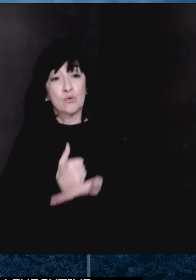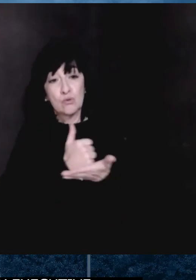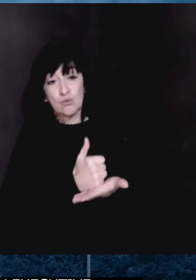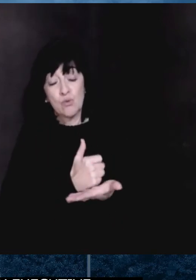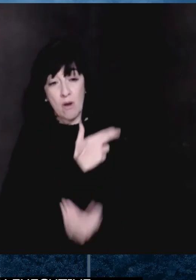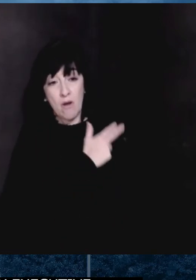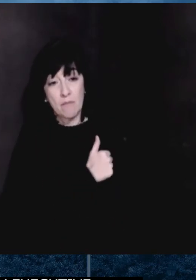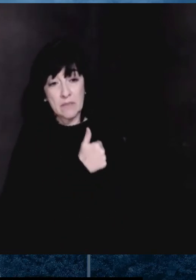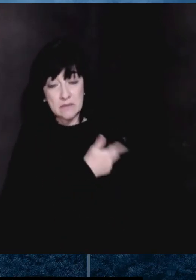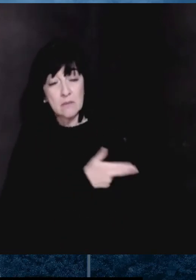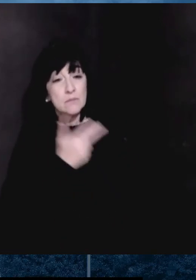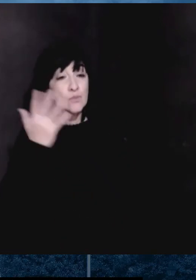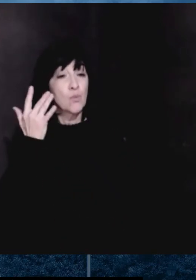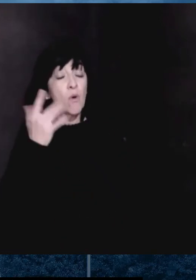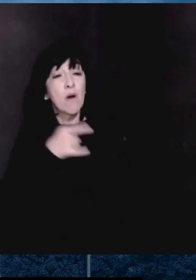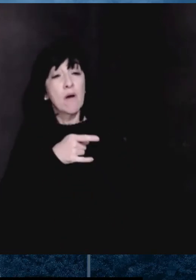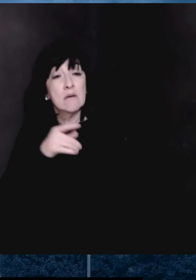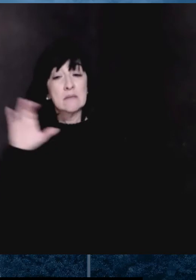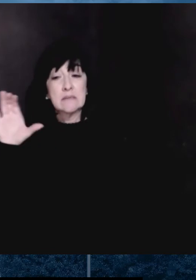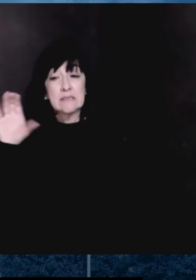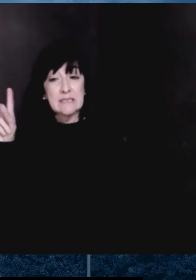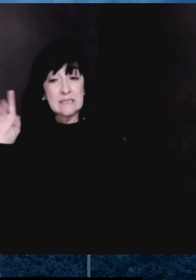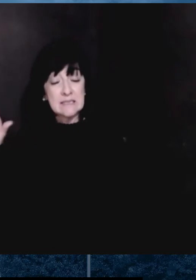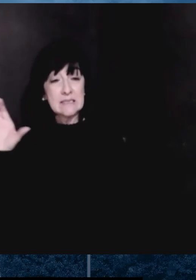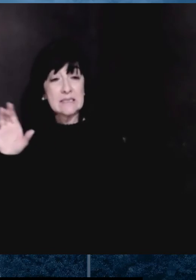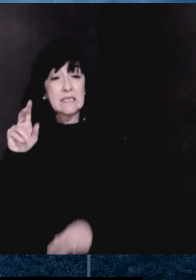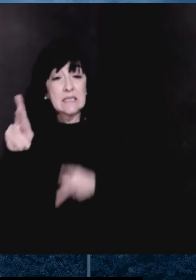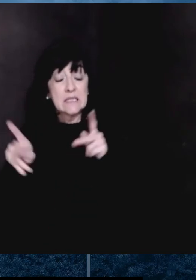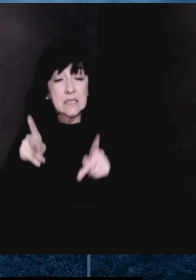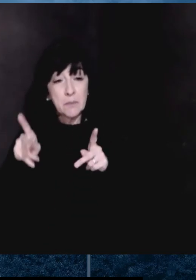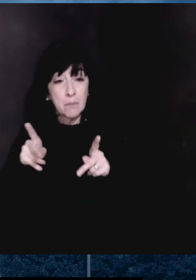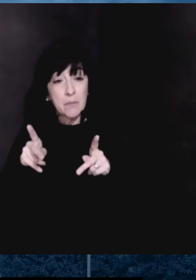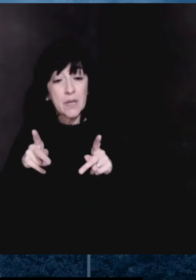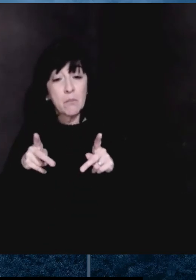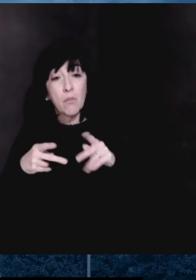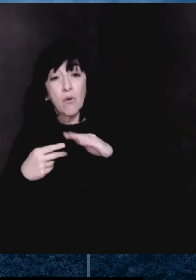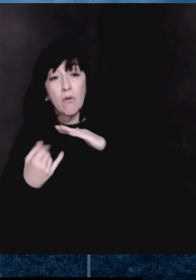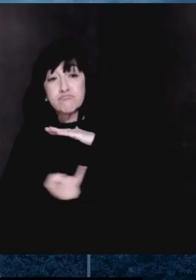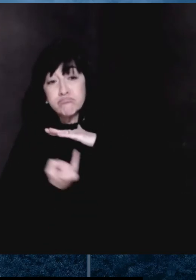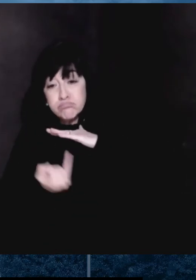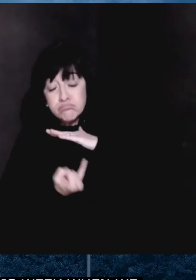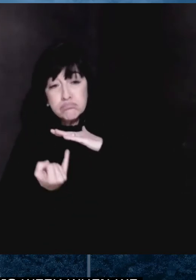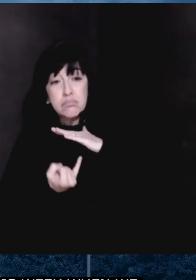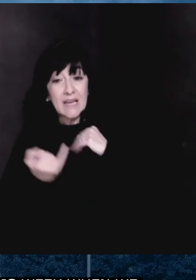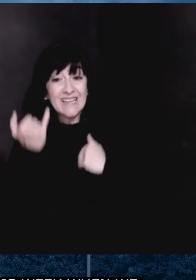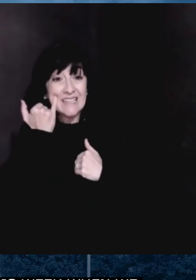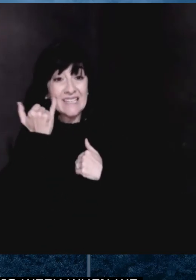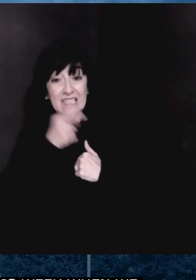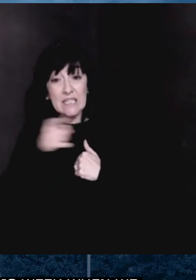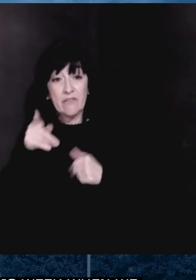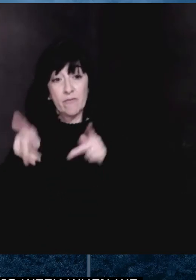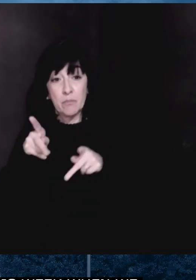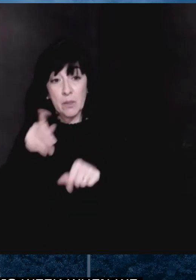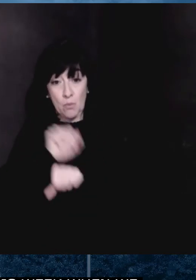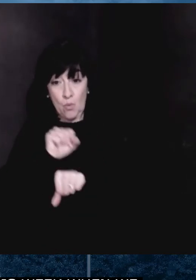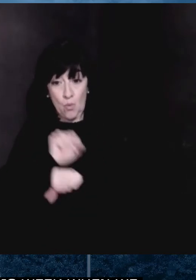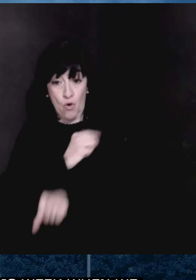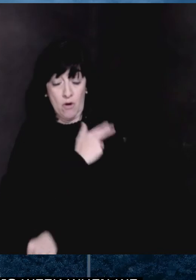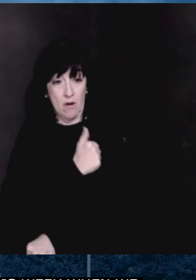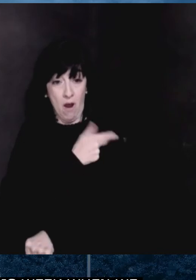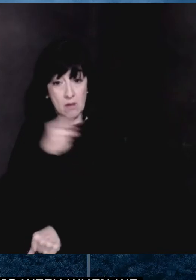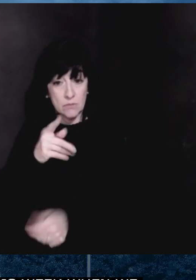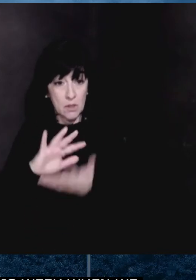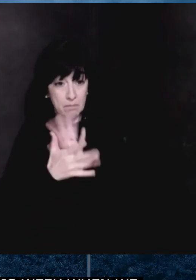change in the guidelines from CDC for quarantine for direct contacts has really helped them free up